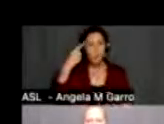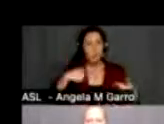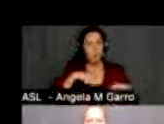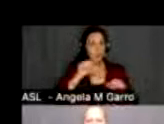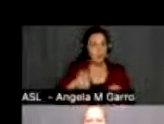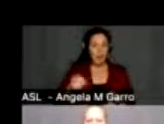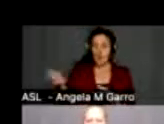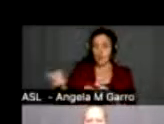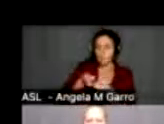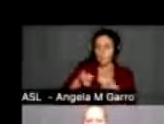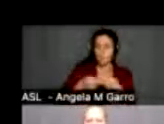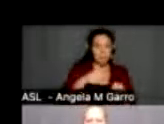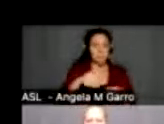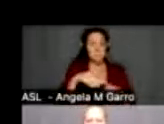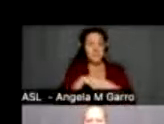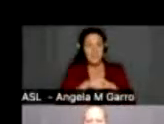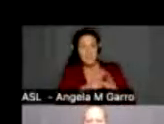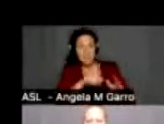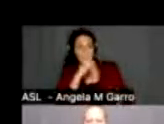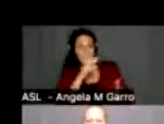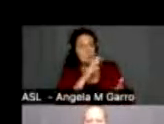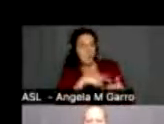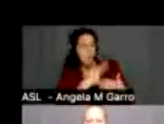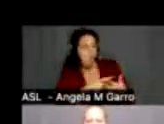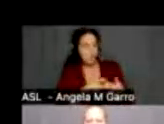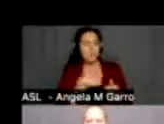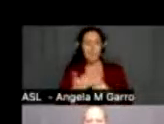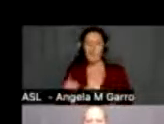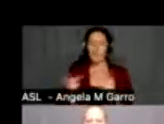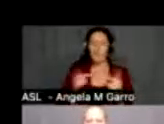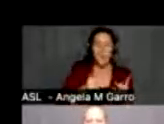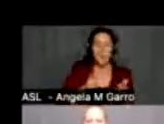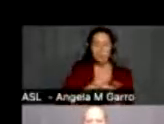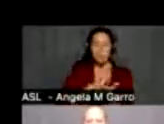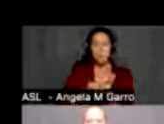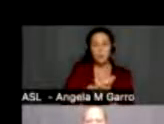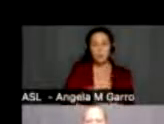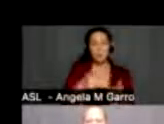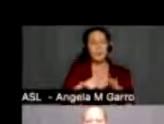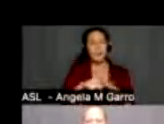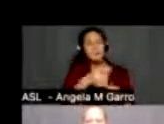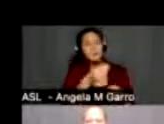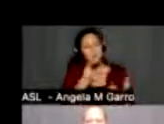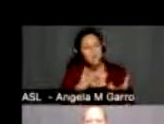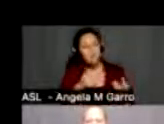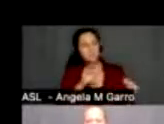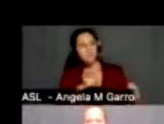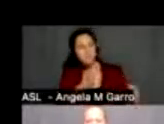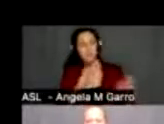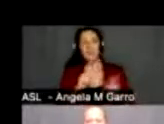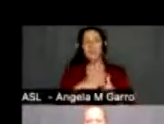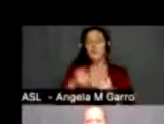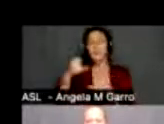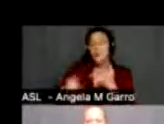into the summer program, we go back to the schools and allow for a round of input from them. And then finally, we